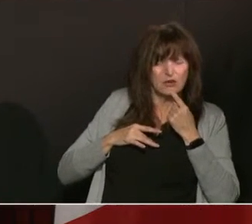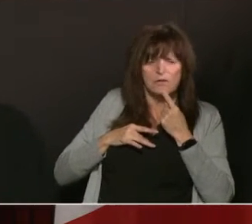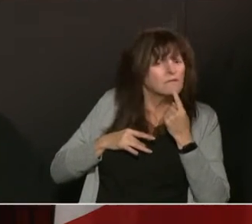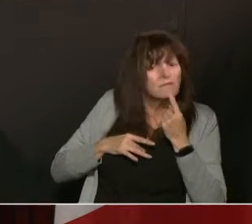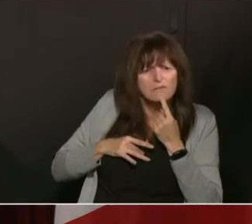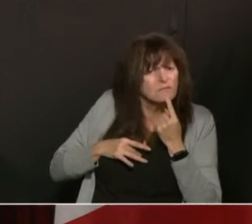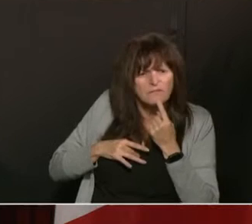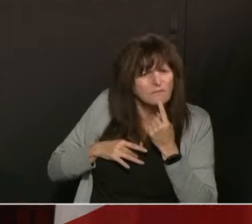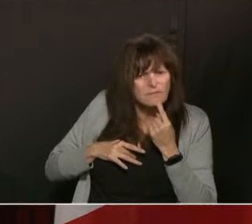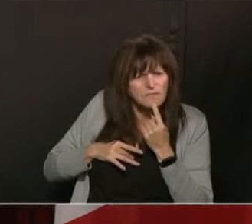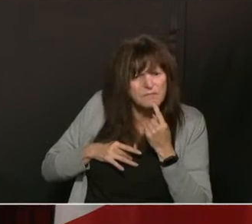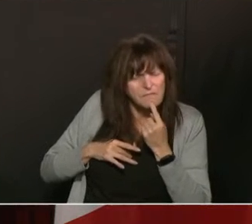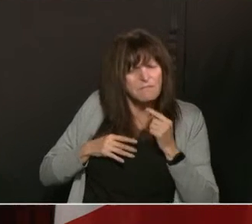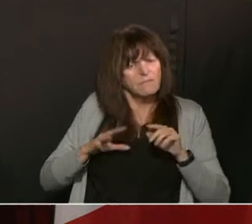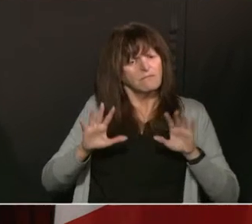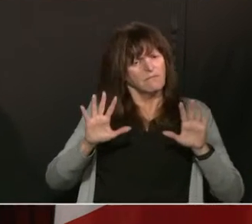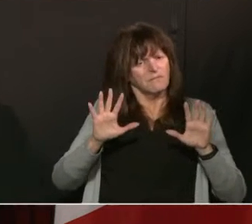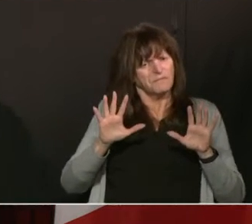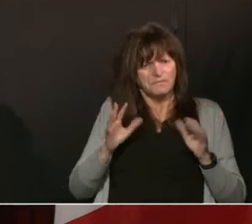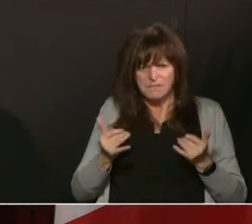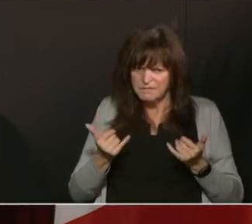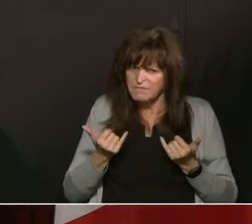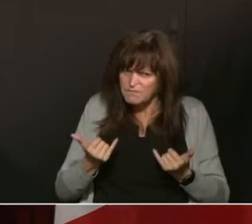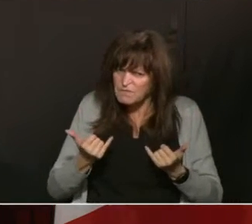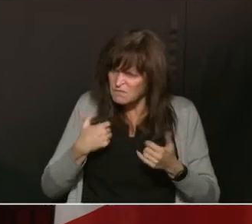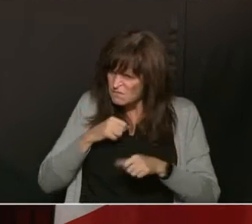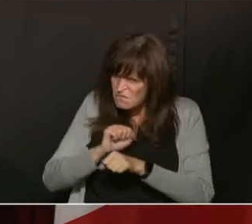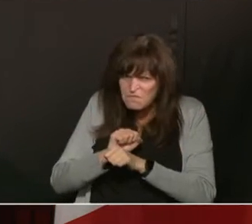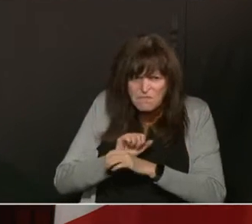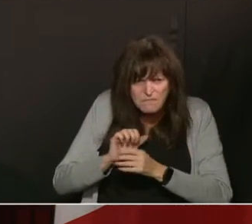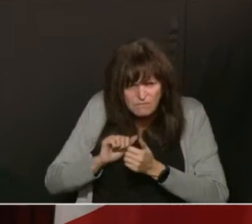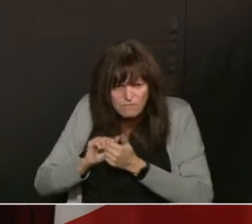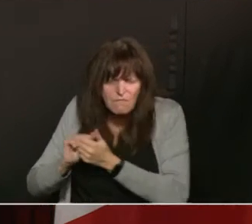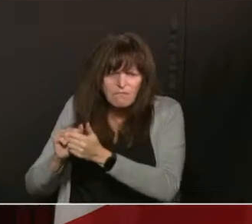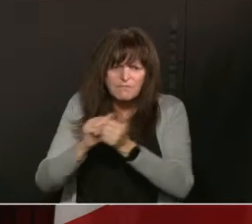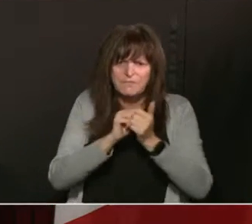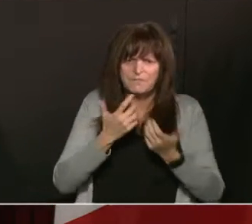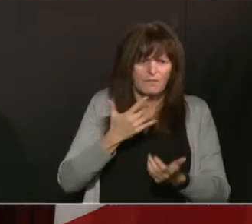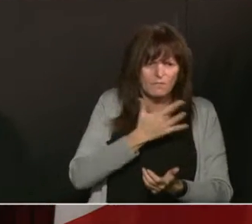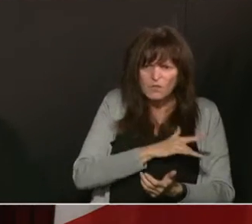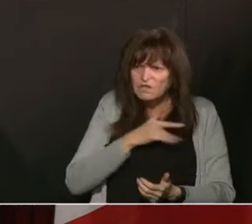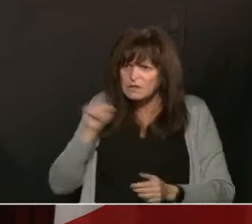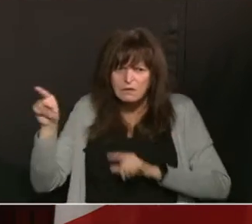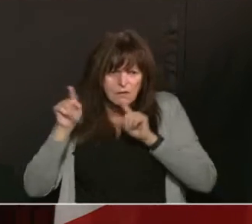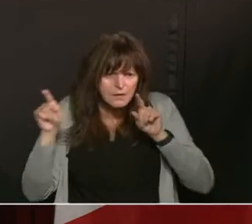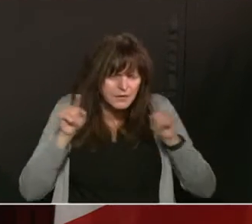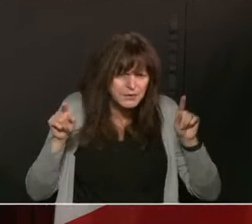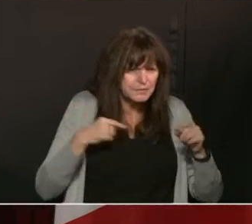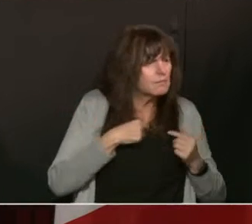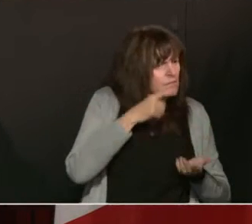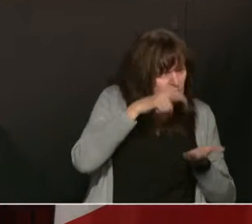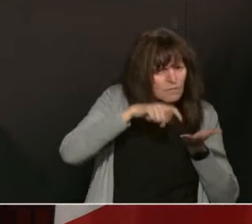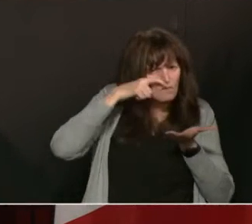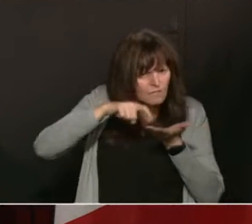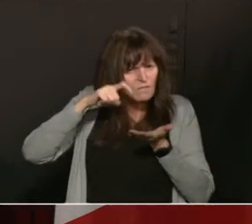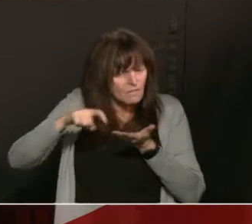is showing in strides given the significant increase in vaccination over the last week